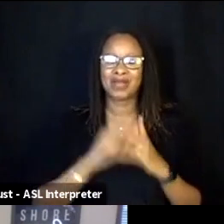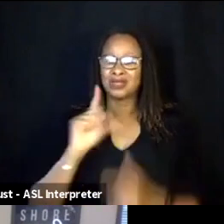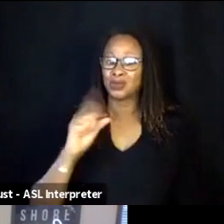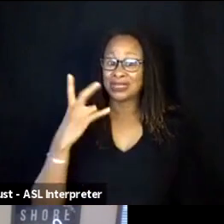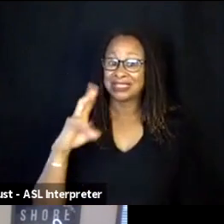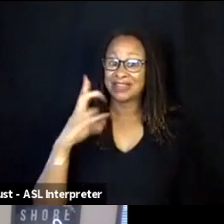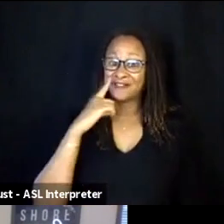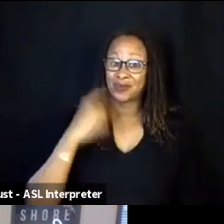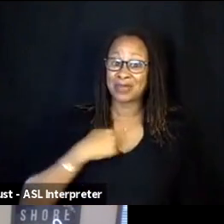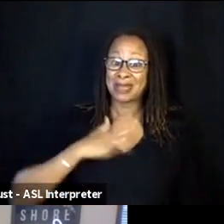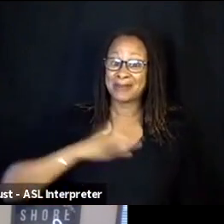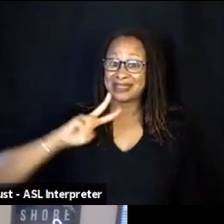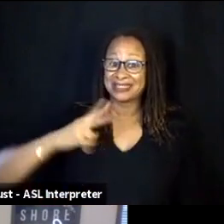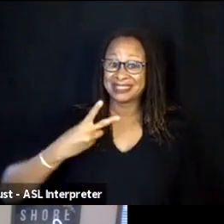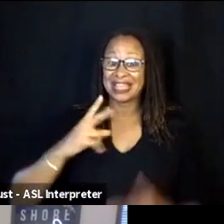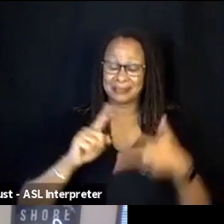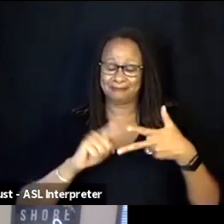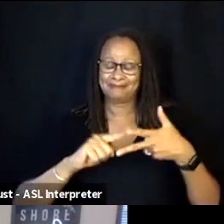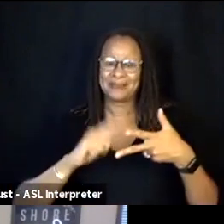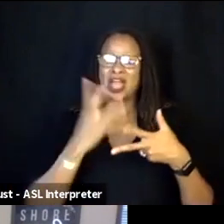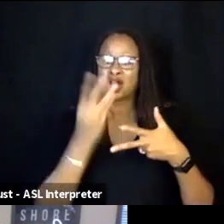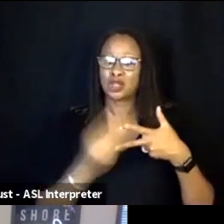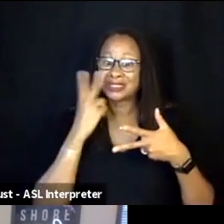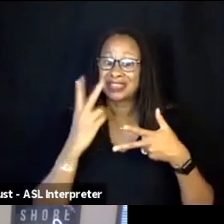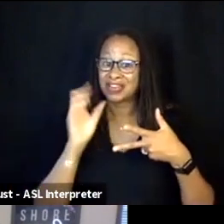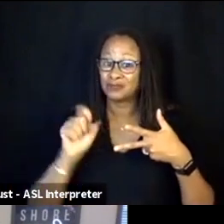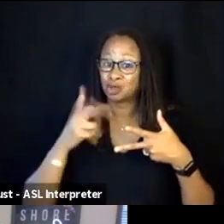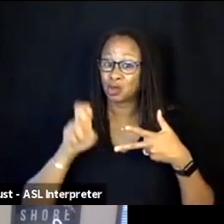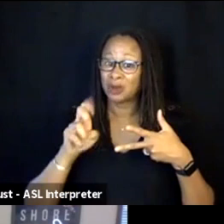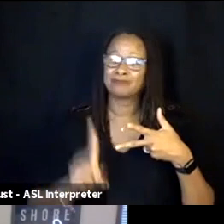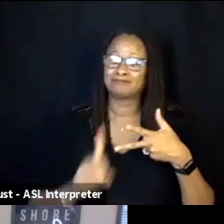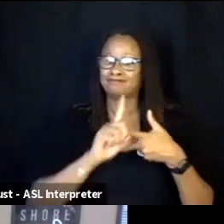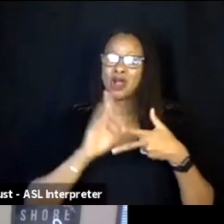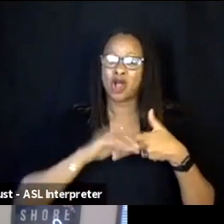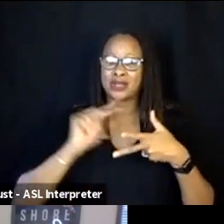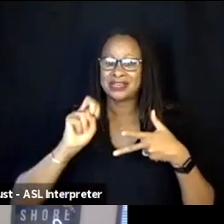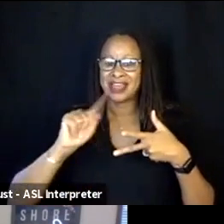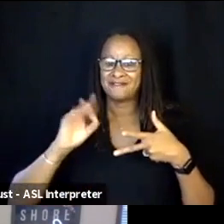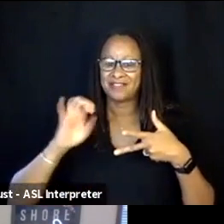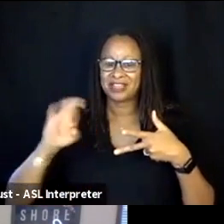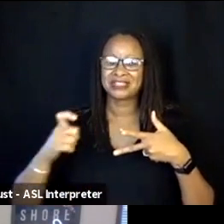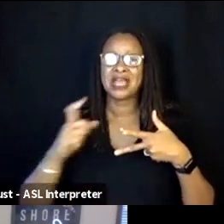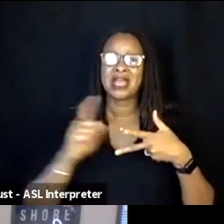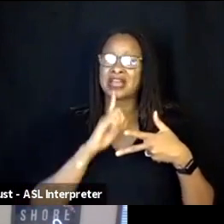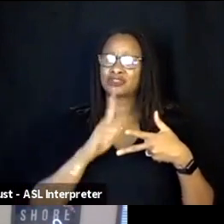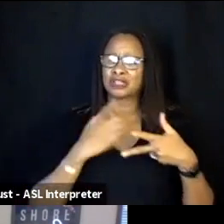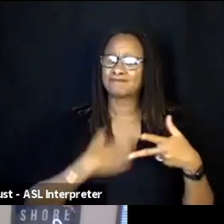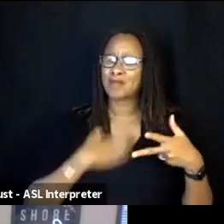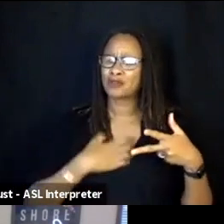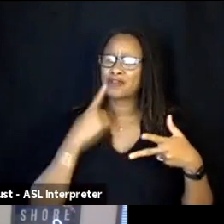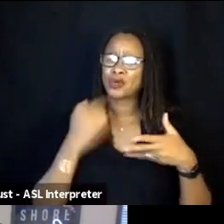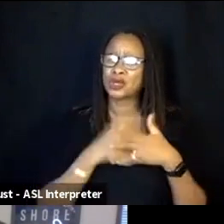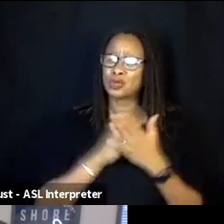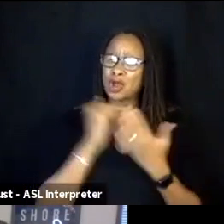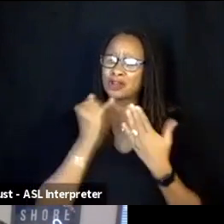2017 for me. My second film, as you mentioned, Losing Sight of Shore, had come out on Netflix. And I was really hungry for a new project.